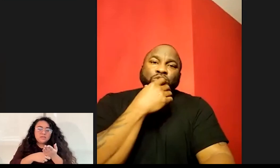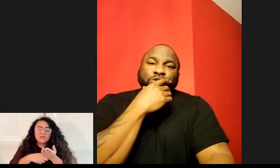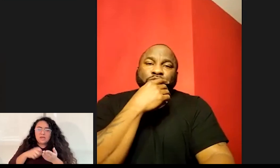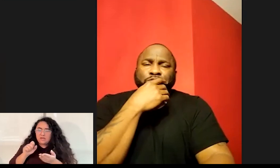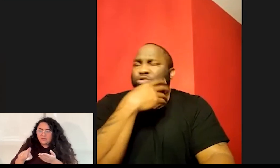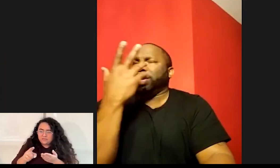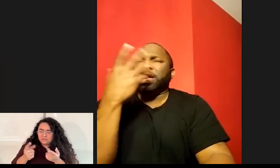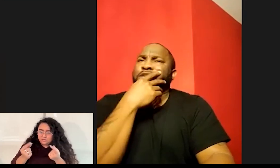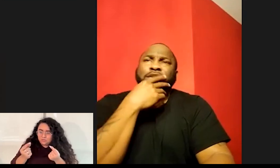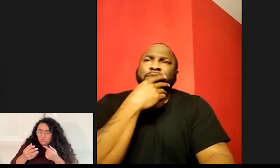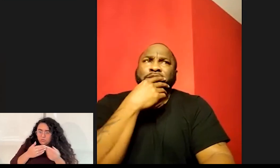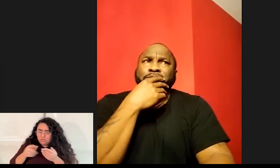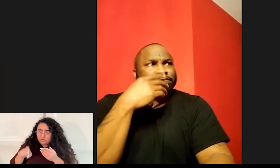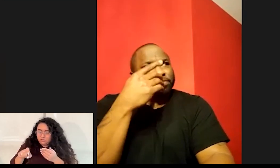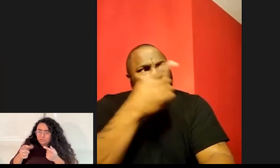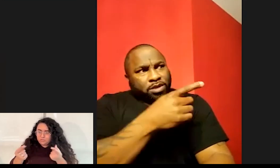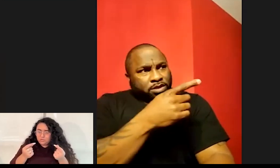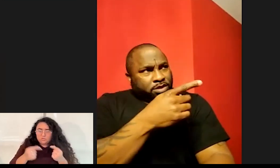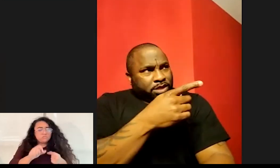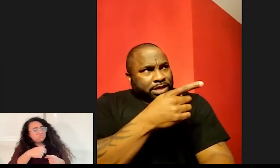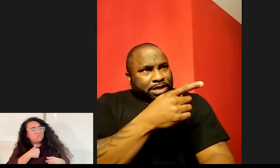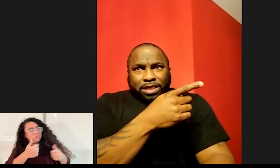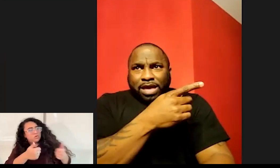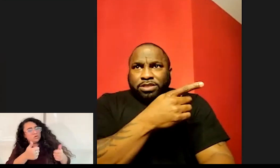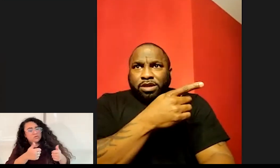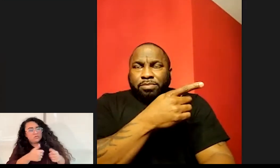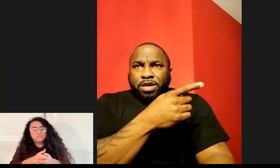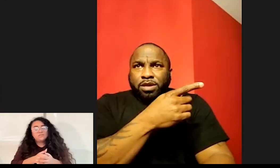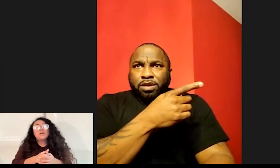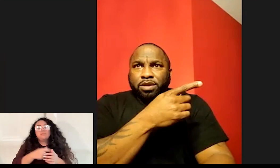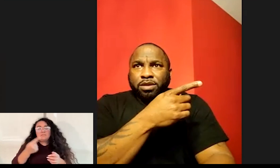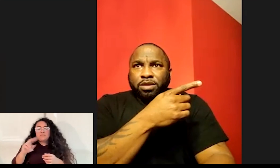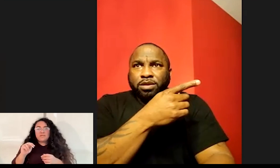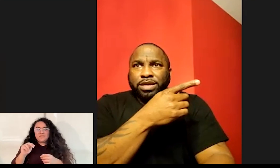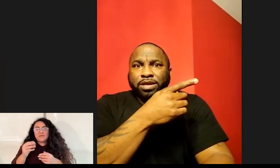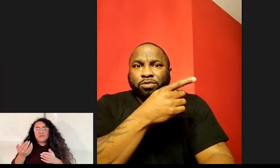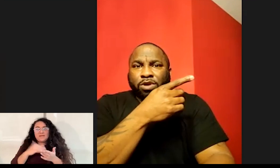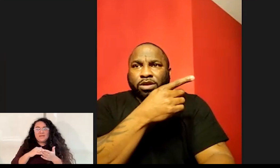you doing what you're supposed to do? Yeah, I'm good. He got locked up